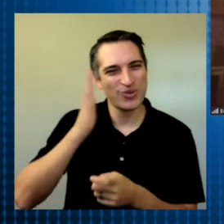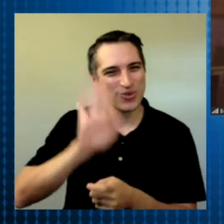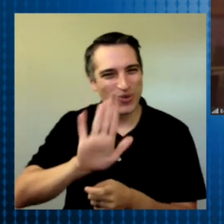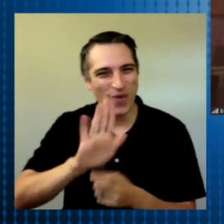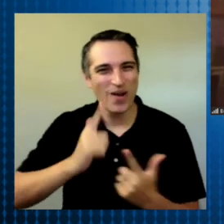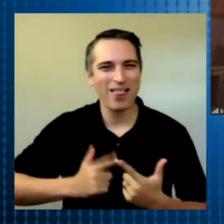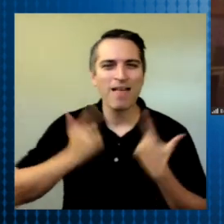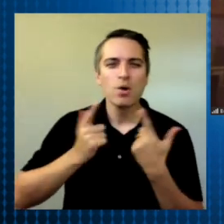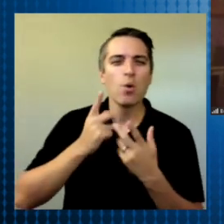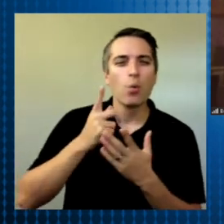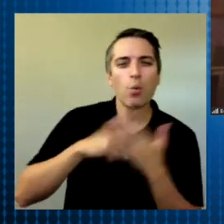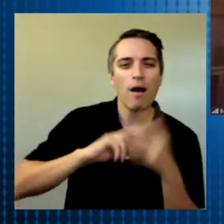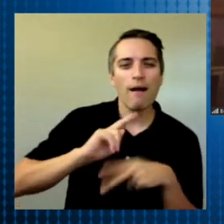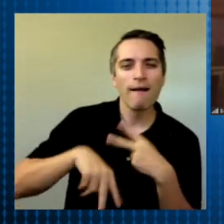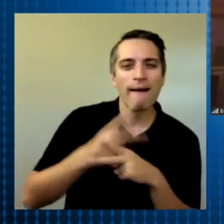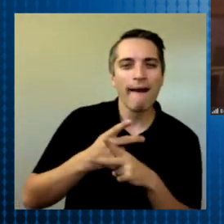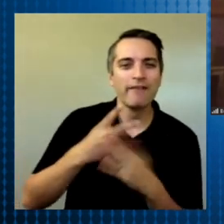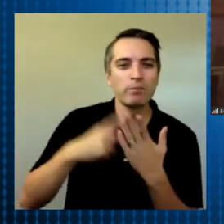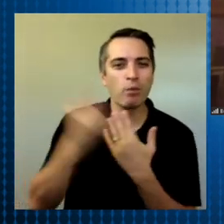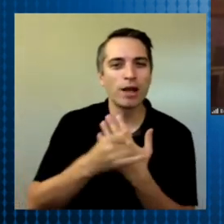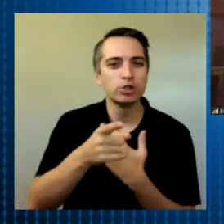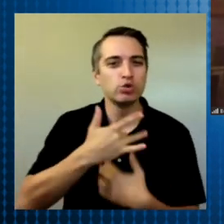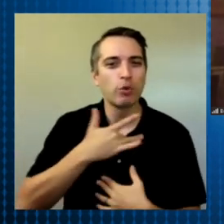of projects that you like to support?